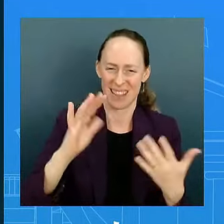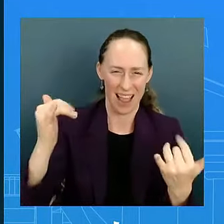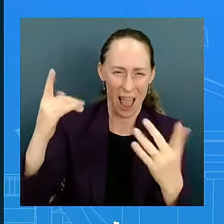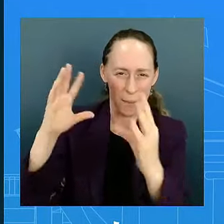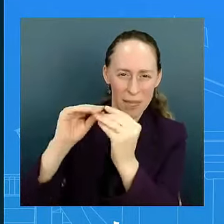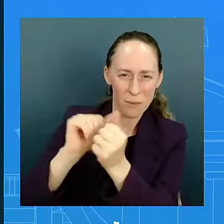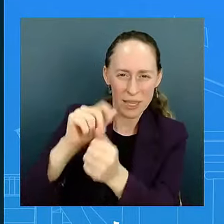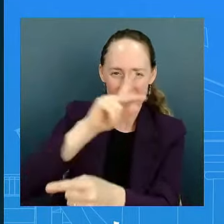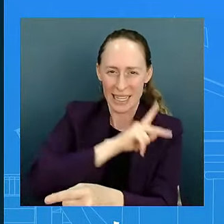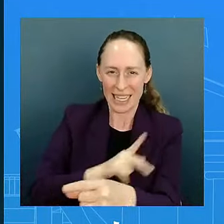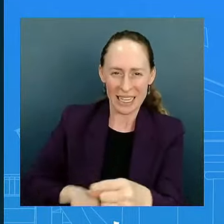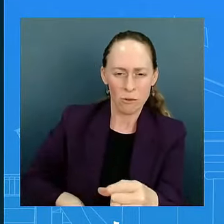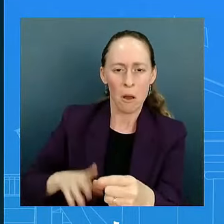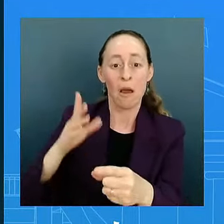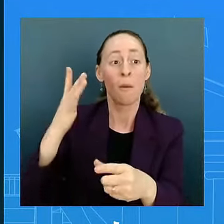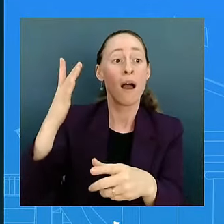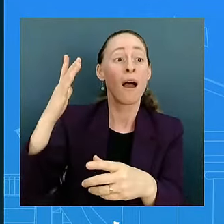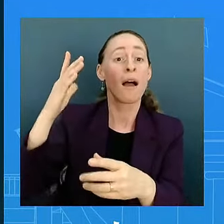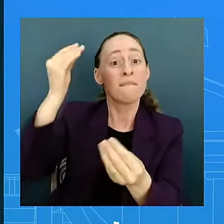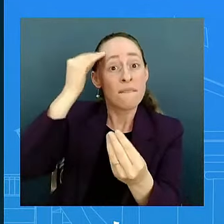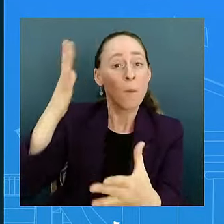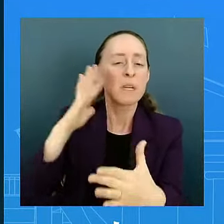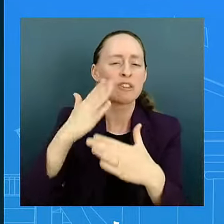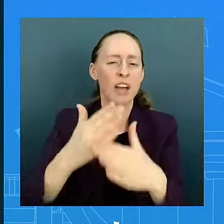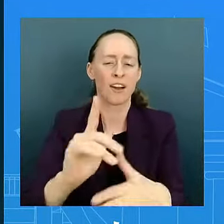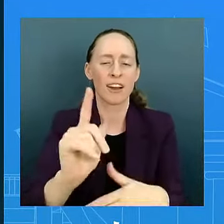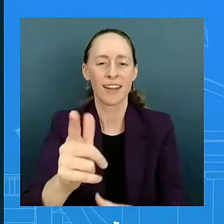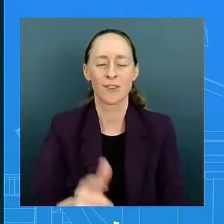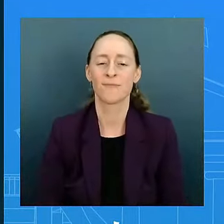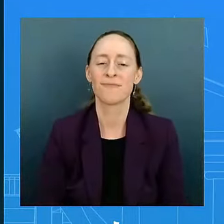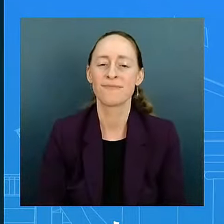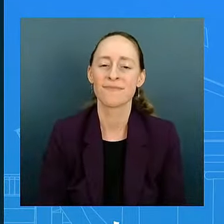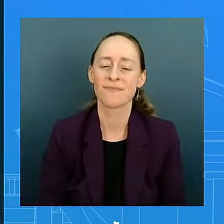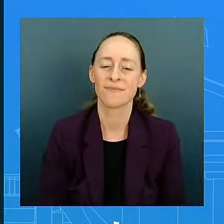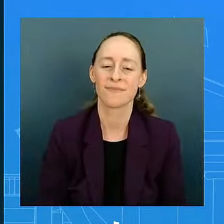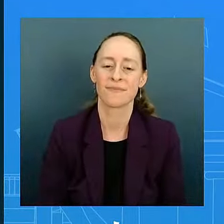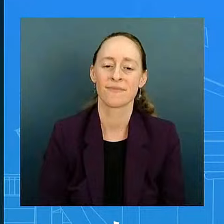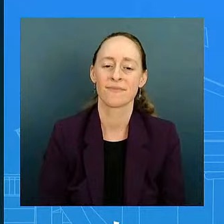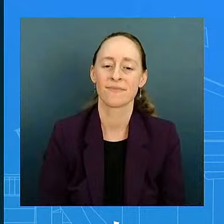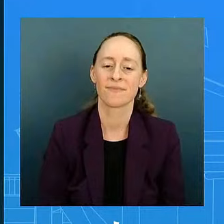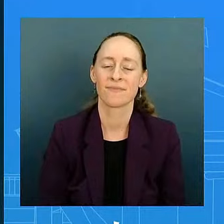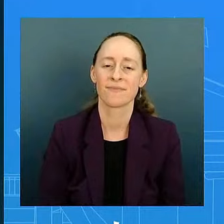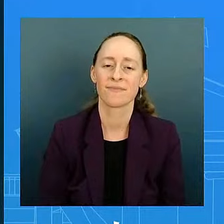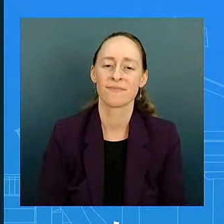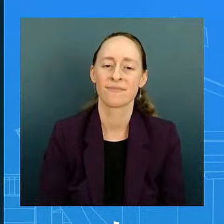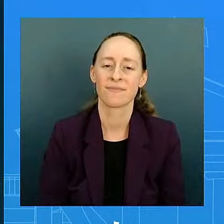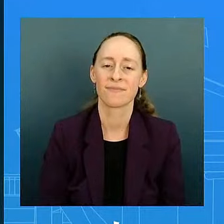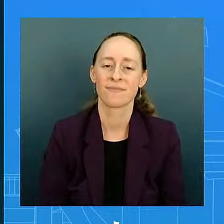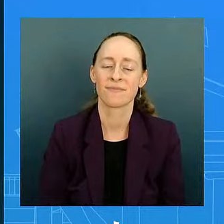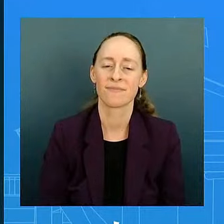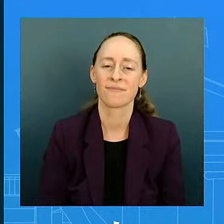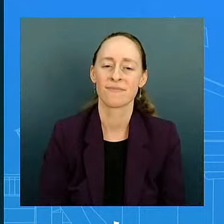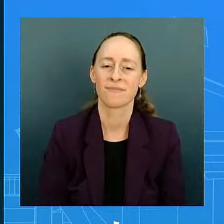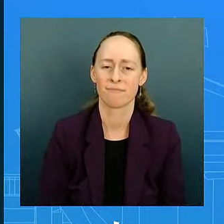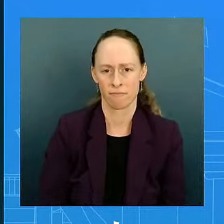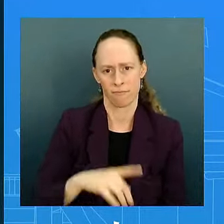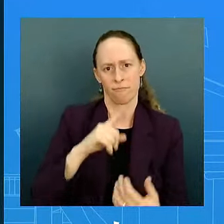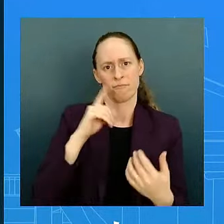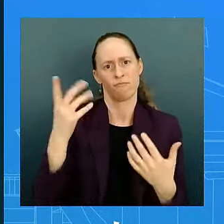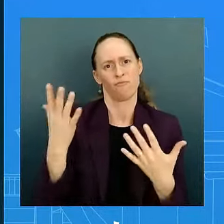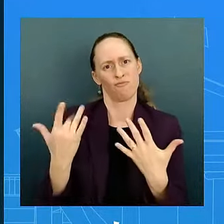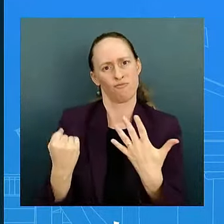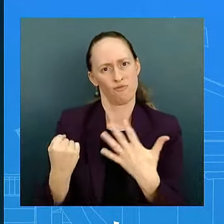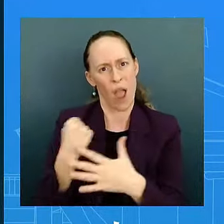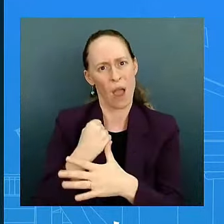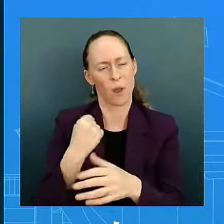Look, it is certainly the president's priority to make sure that we do everything that we can to protect